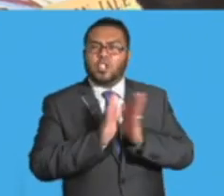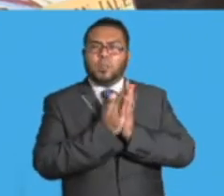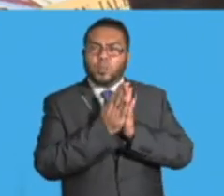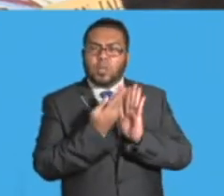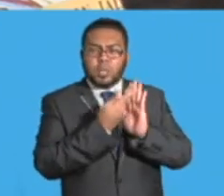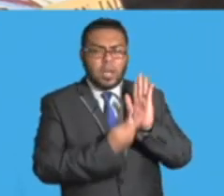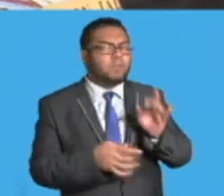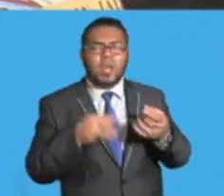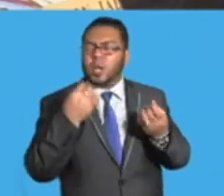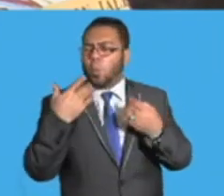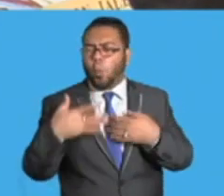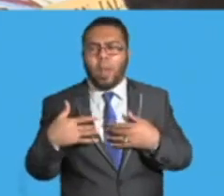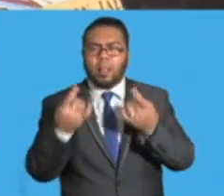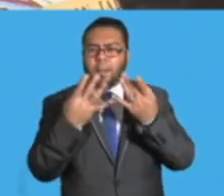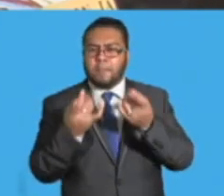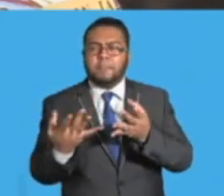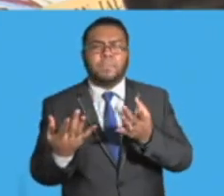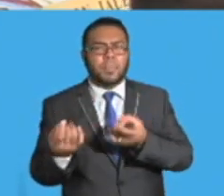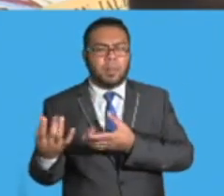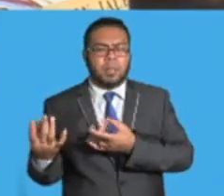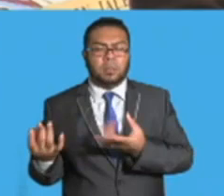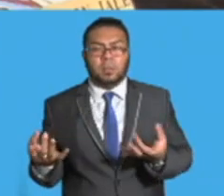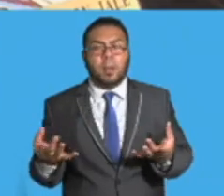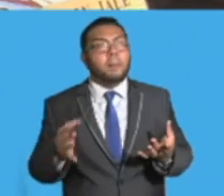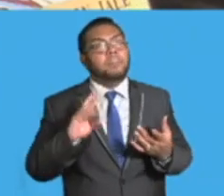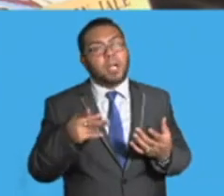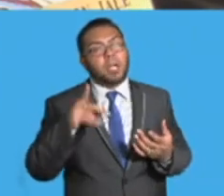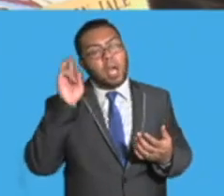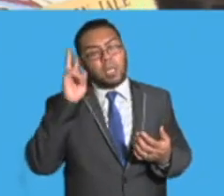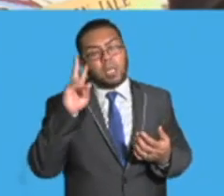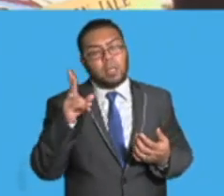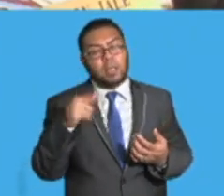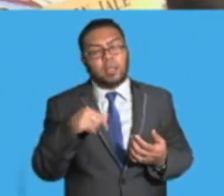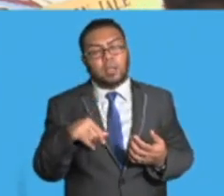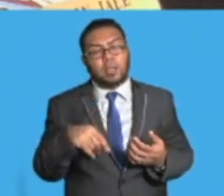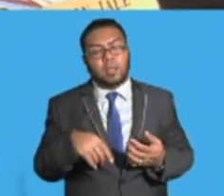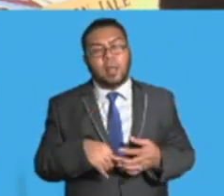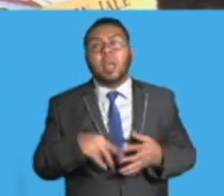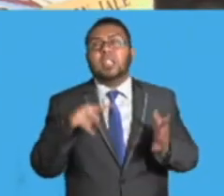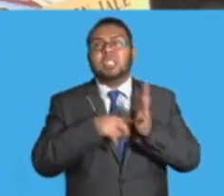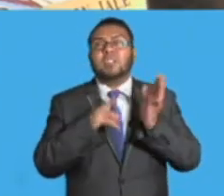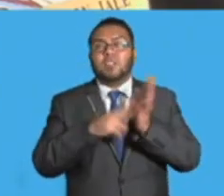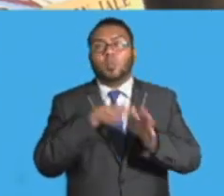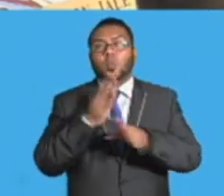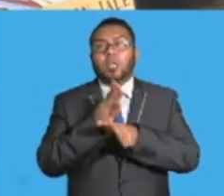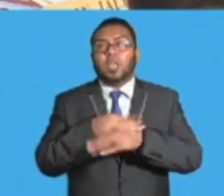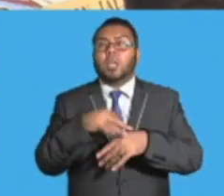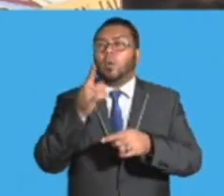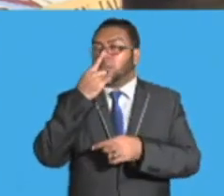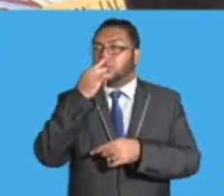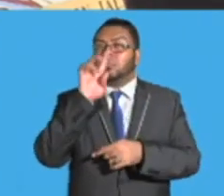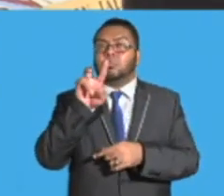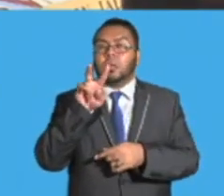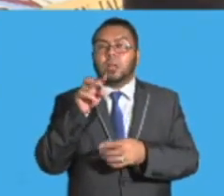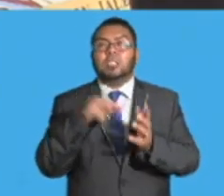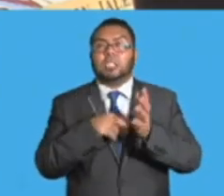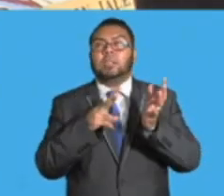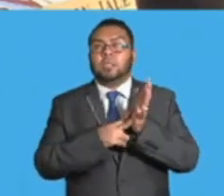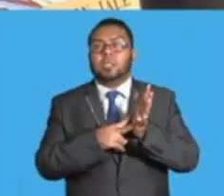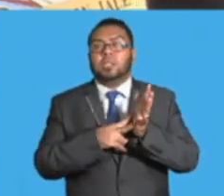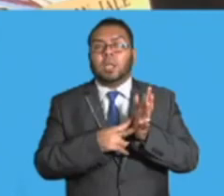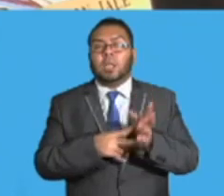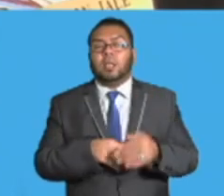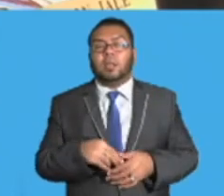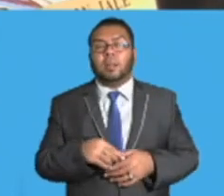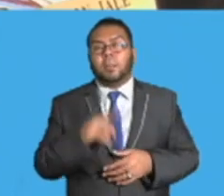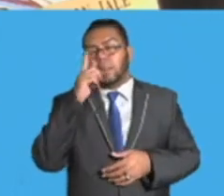well prepared. You should read. It's there, all there. But again, because they know the TV is working, they have the feeling of the people